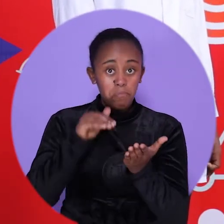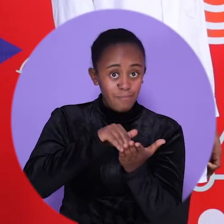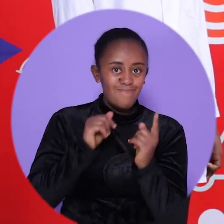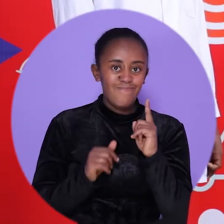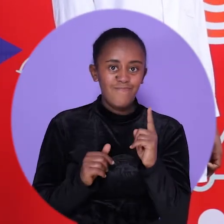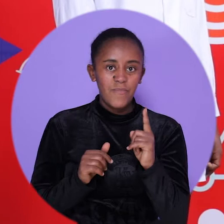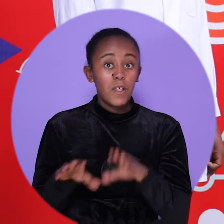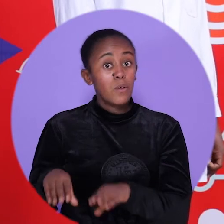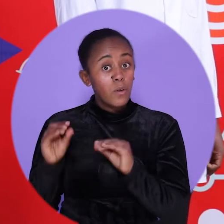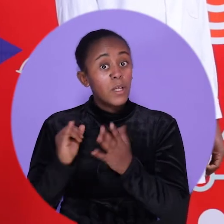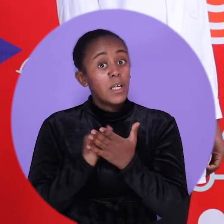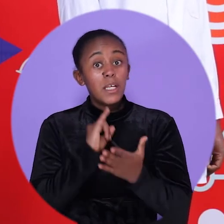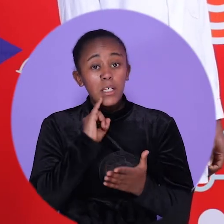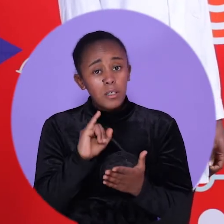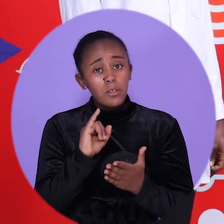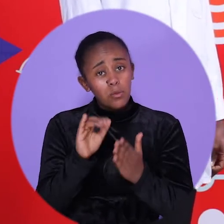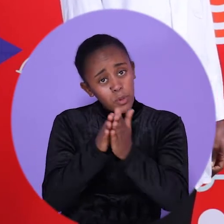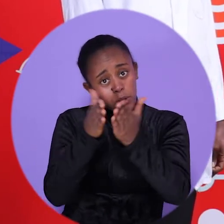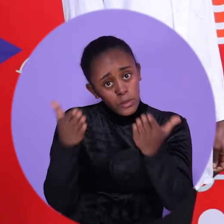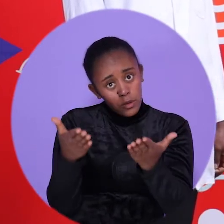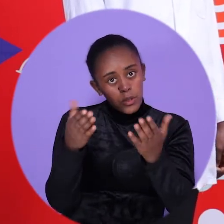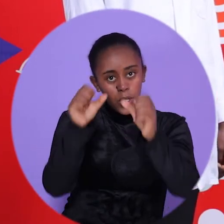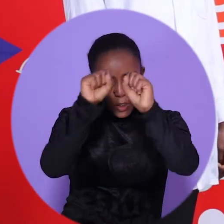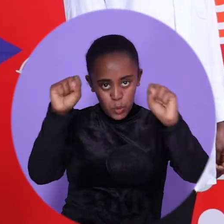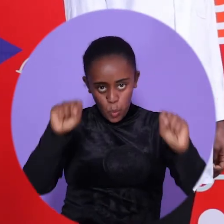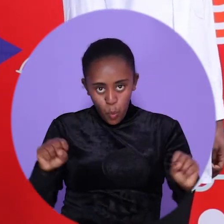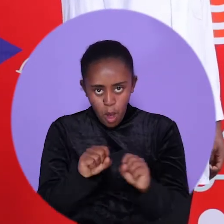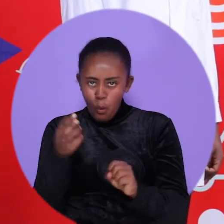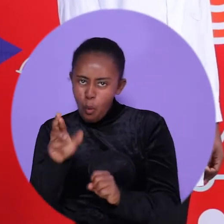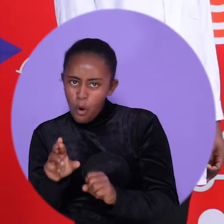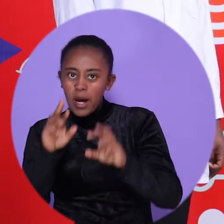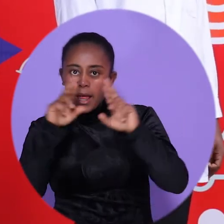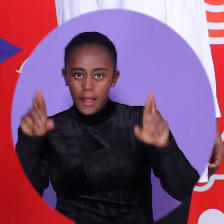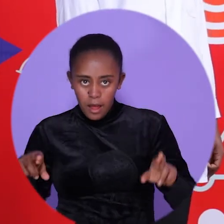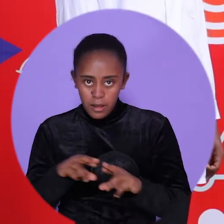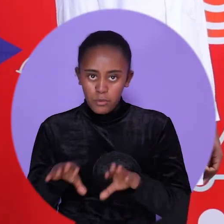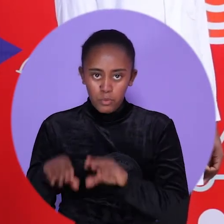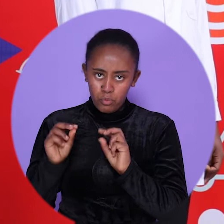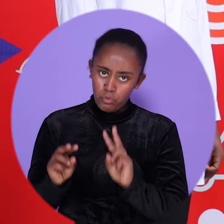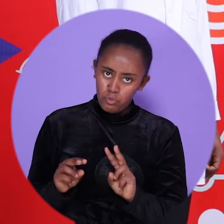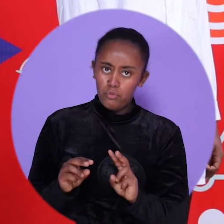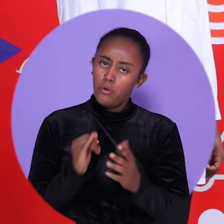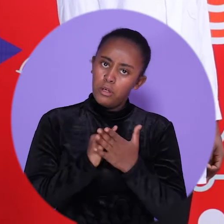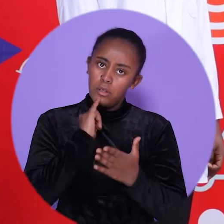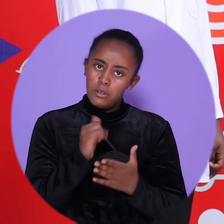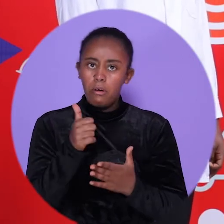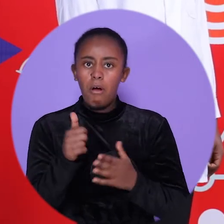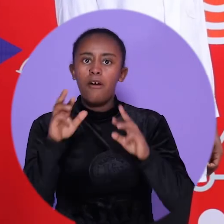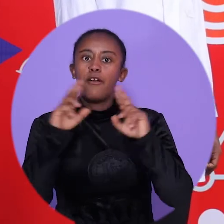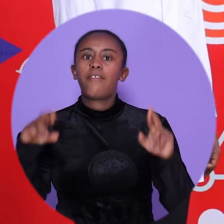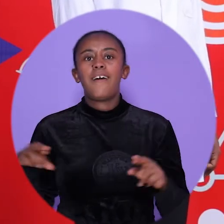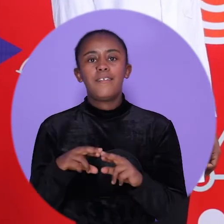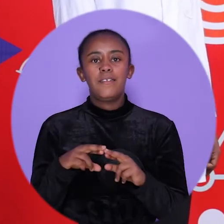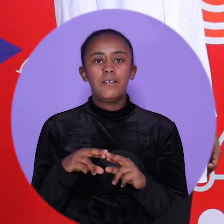Student 1 says, is your exercise book a square or a rectangle? Student 2, it is a rectangle. It is a